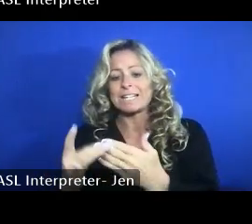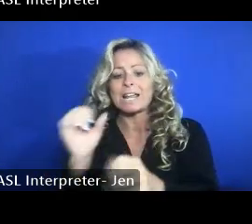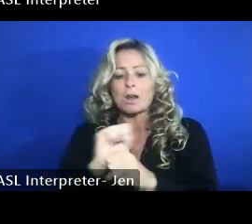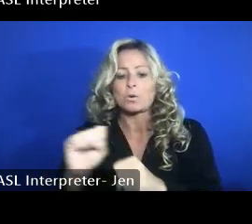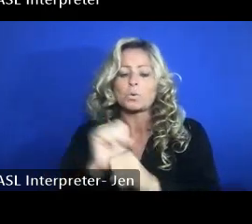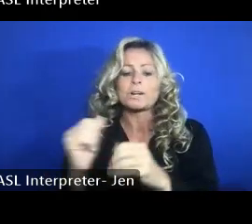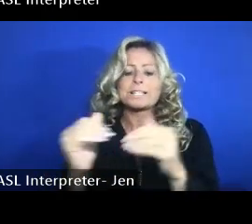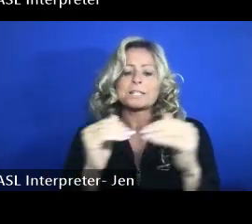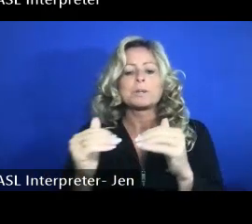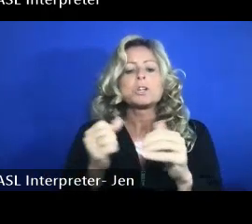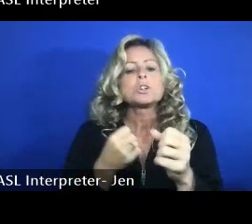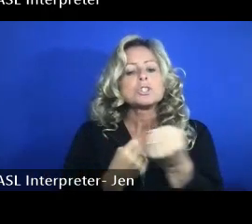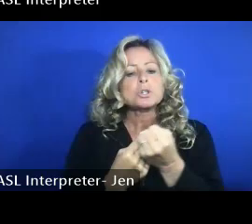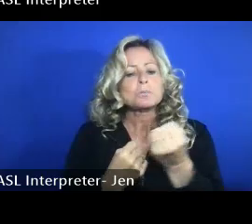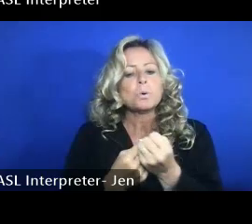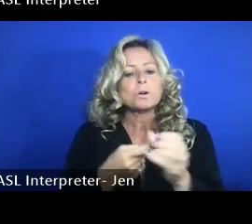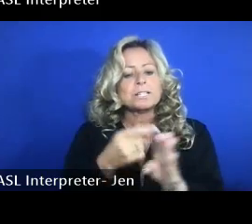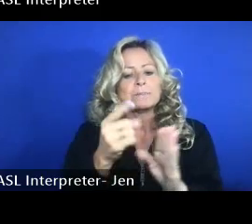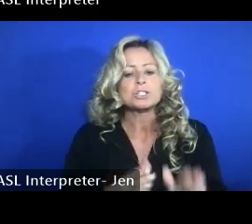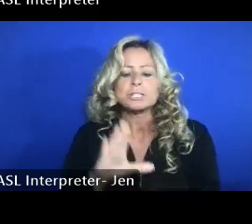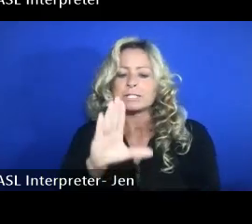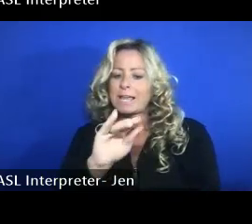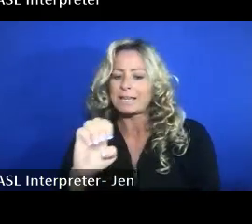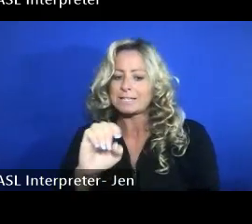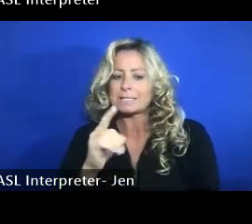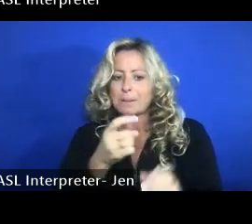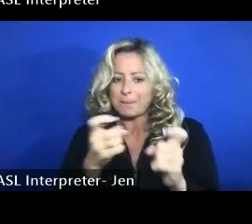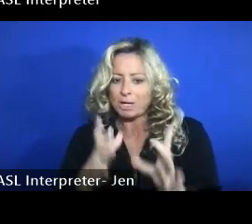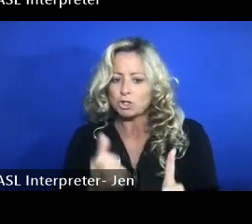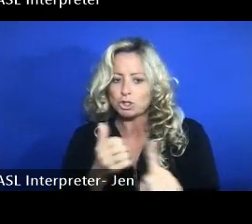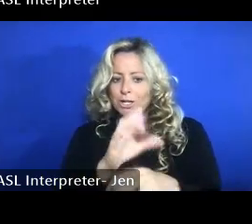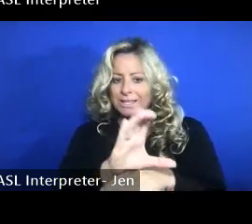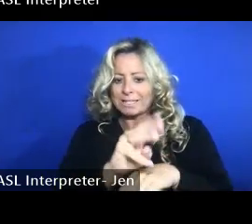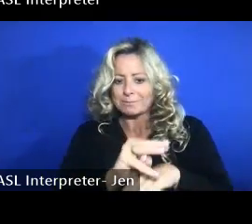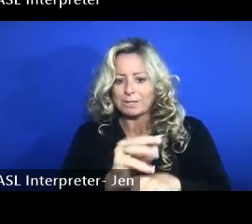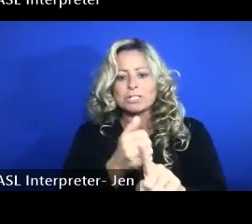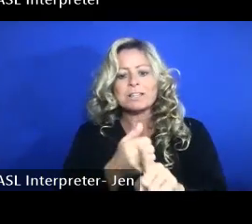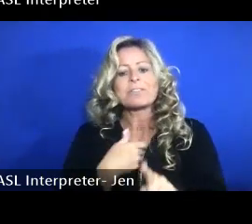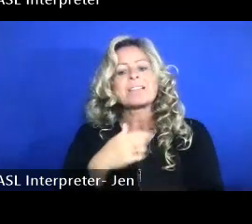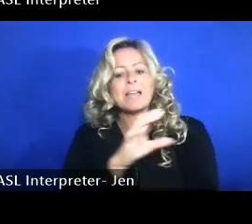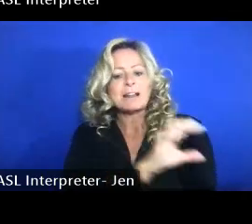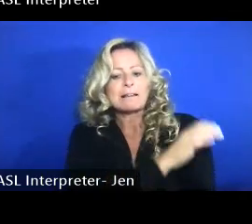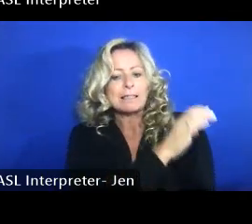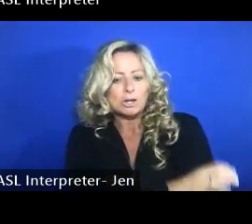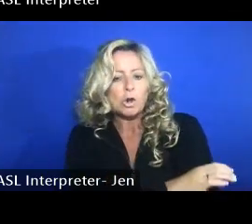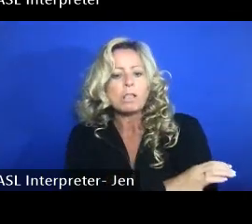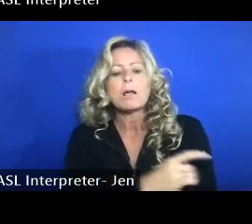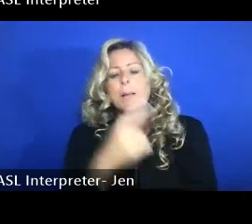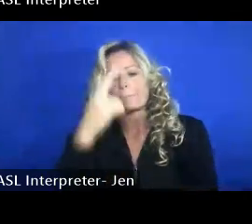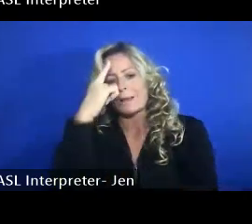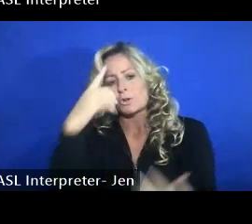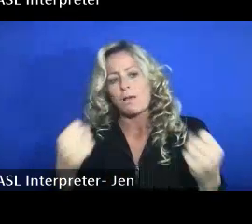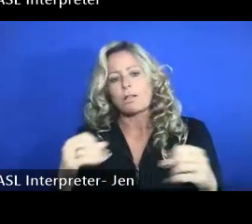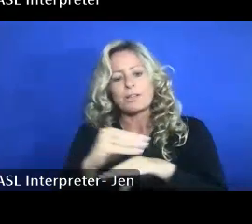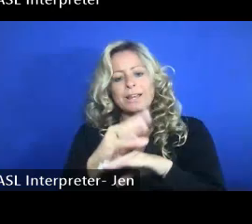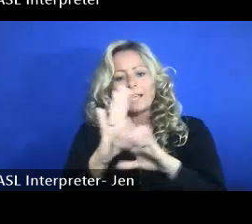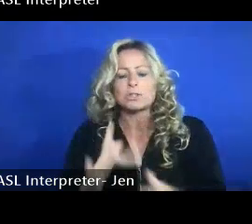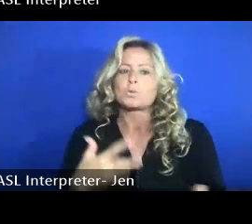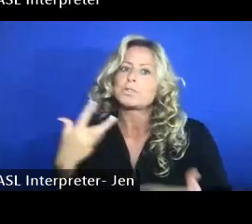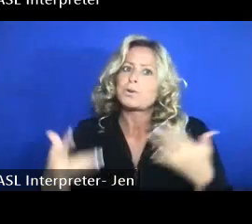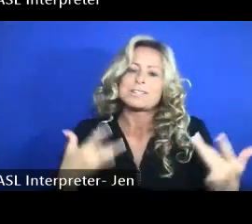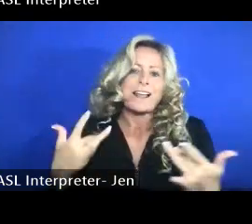specialist, case manager, and licensed clinical mental health counselor. We are super grateful that these four have joined us, and